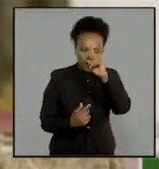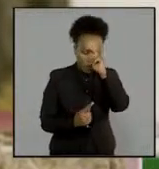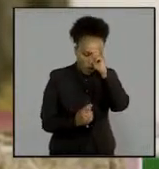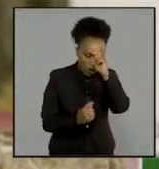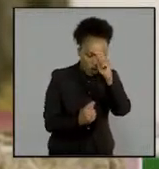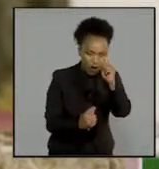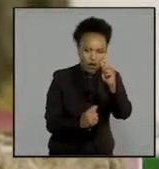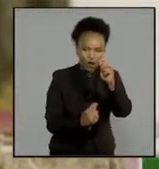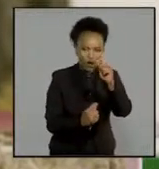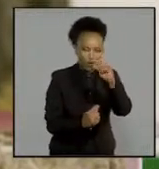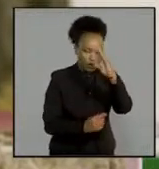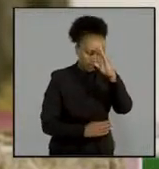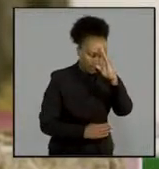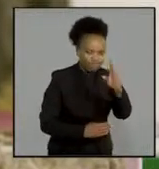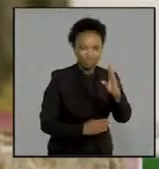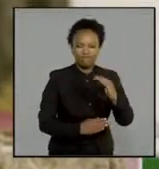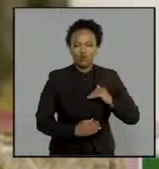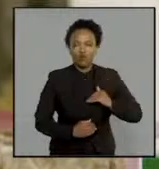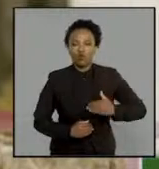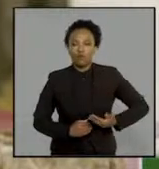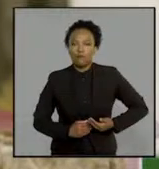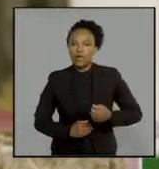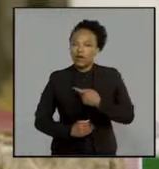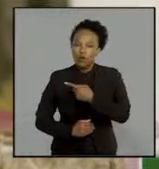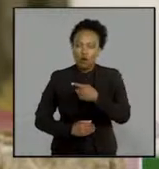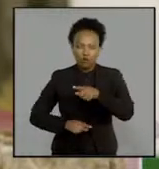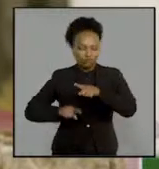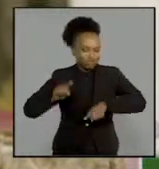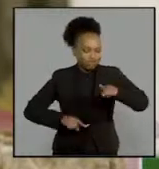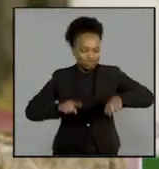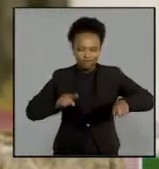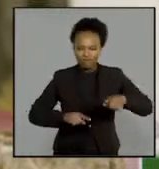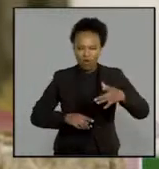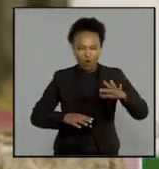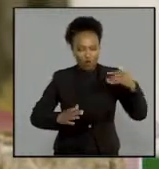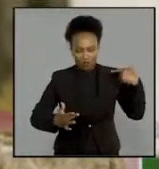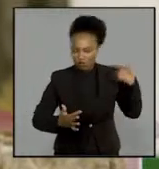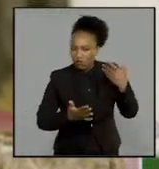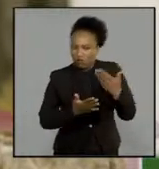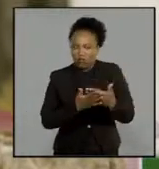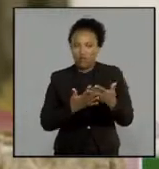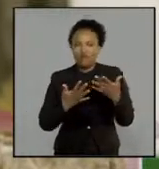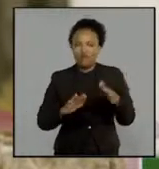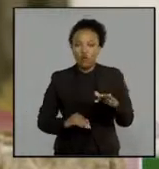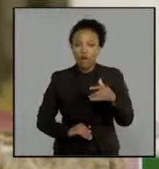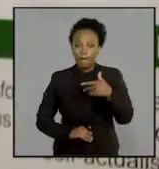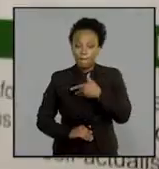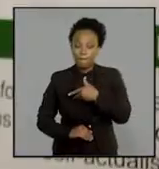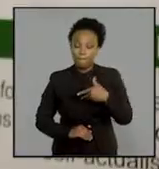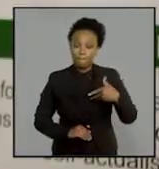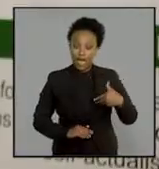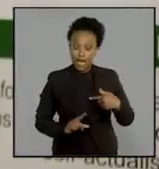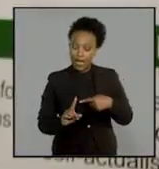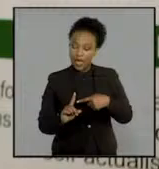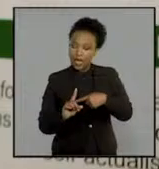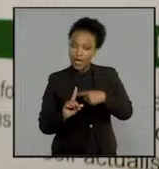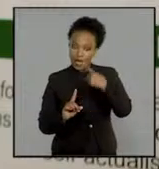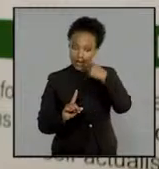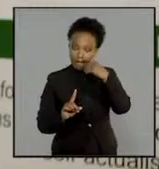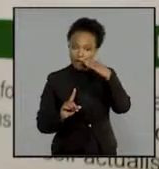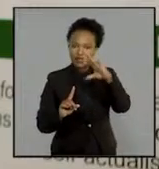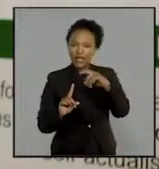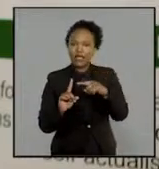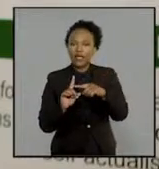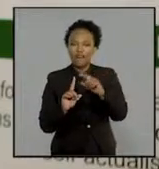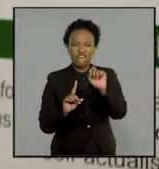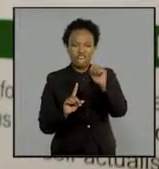honor, remember, and salute all women from all generations. Mannya Maxeke